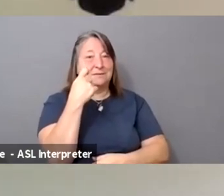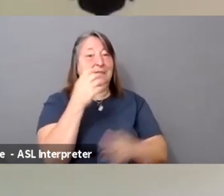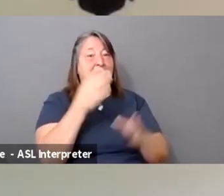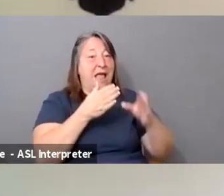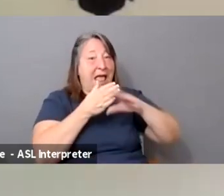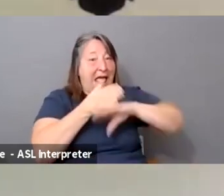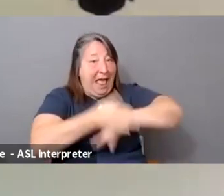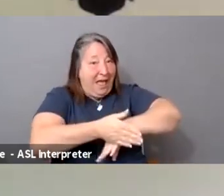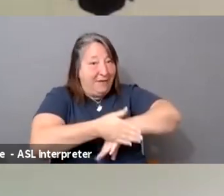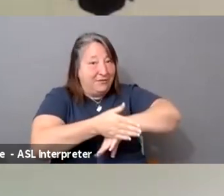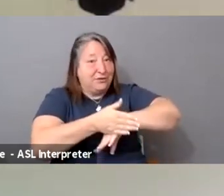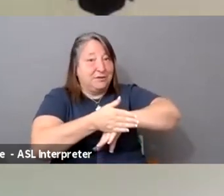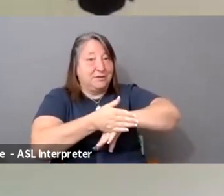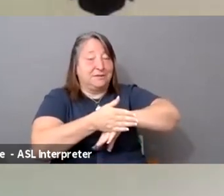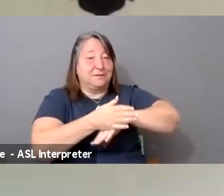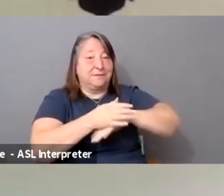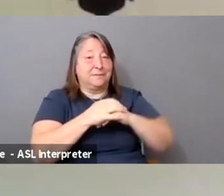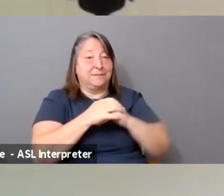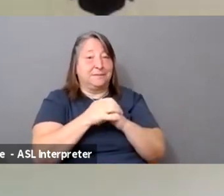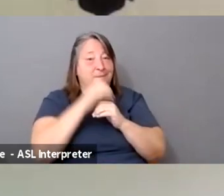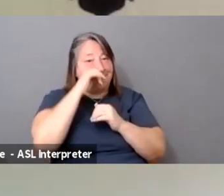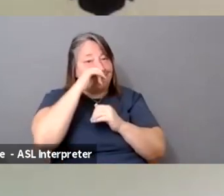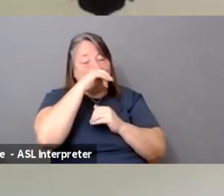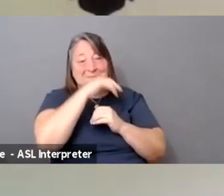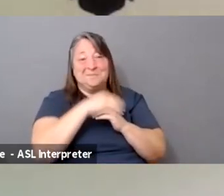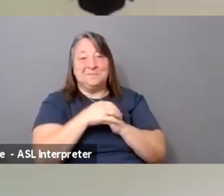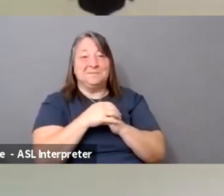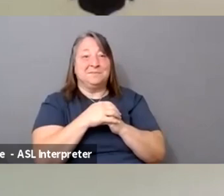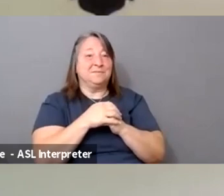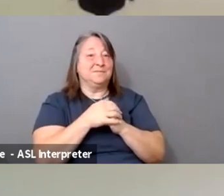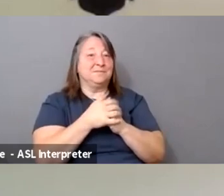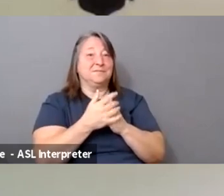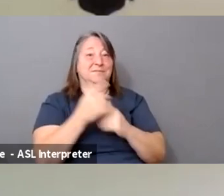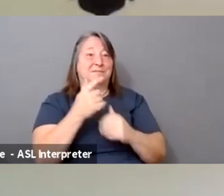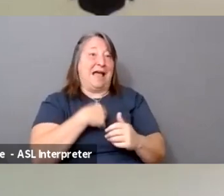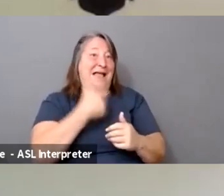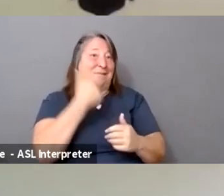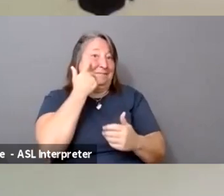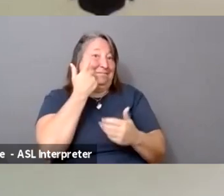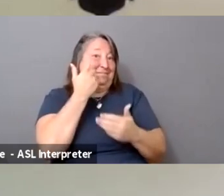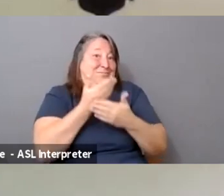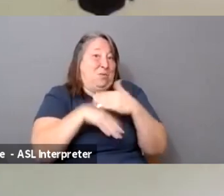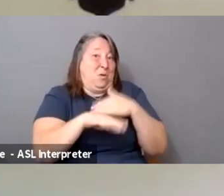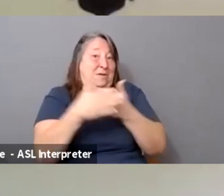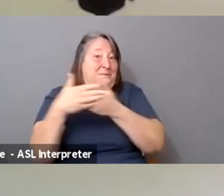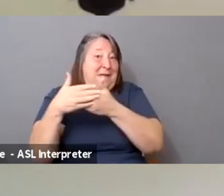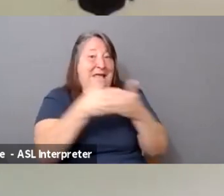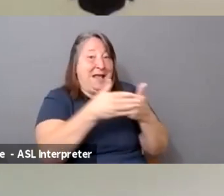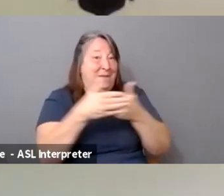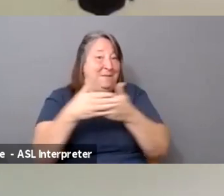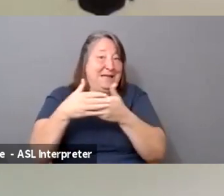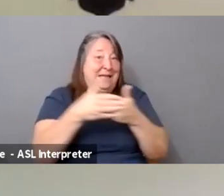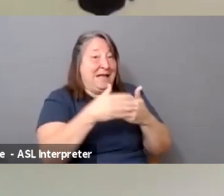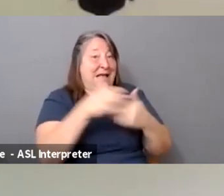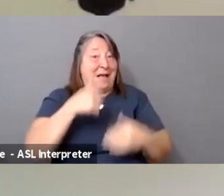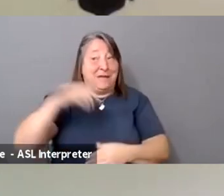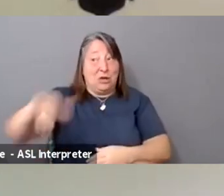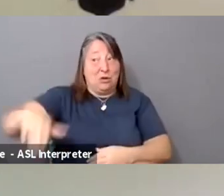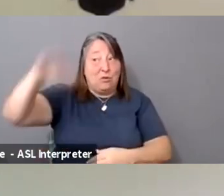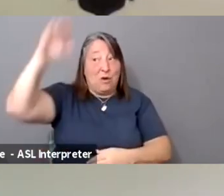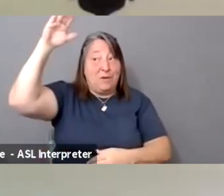that, you know, I had it, like I said, I had a new baby and I was a latchkey kid growing up personally.